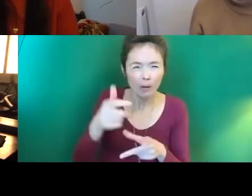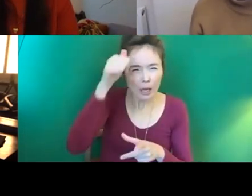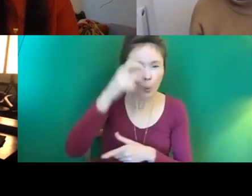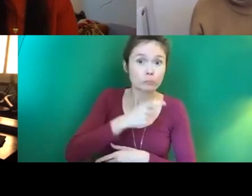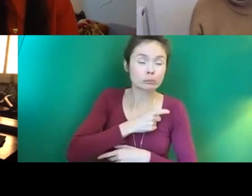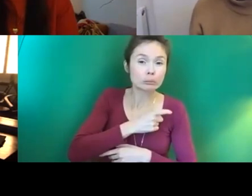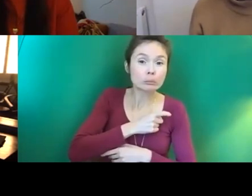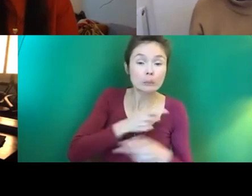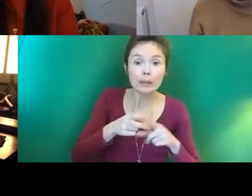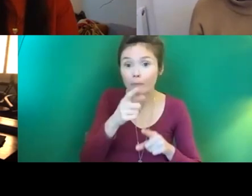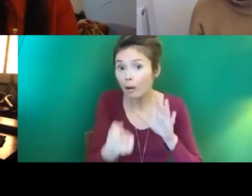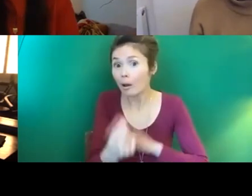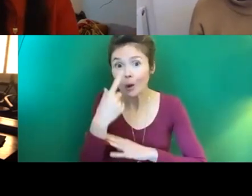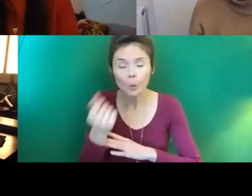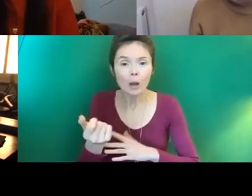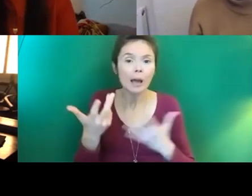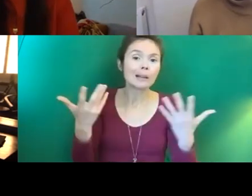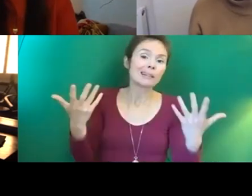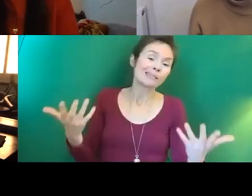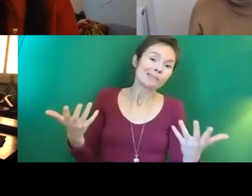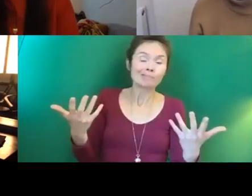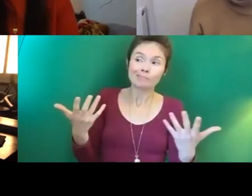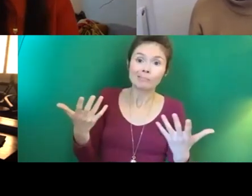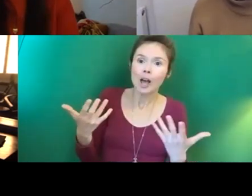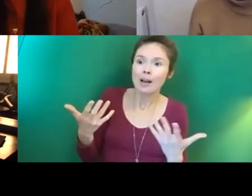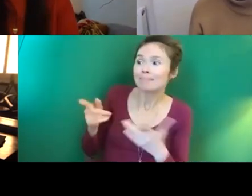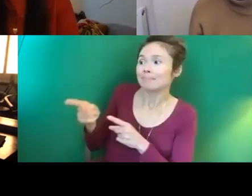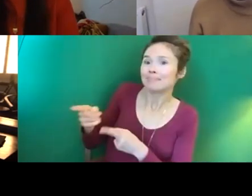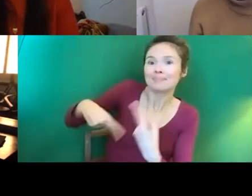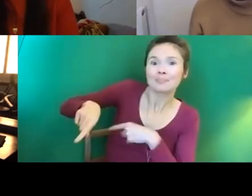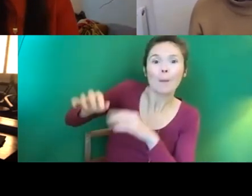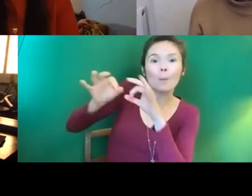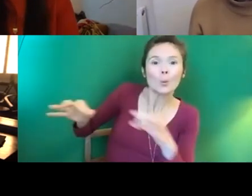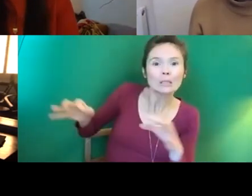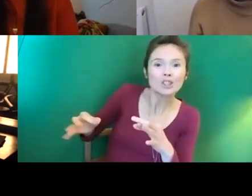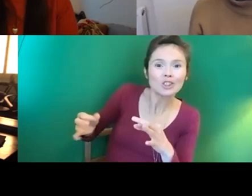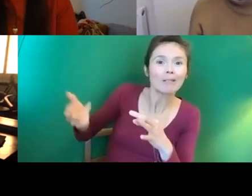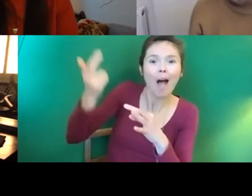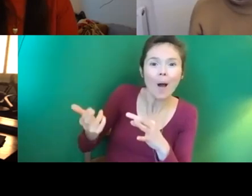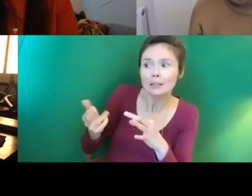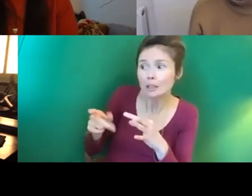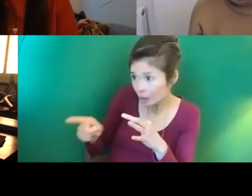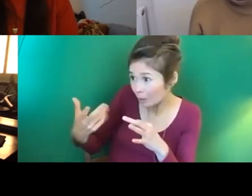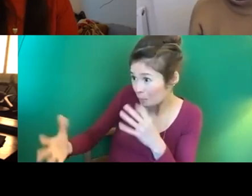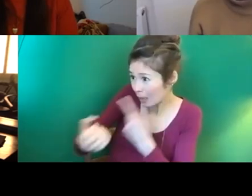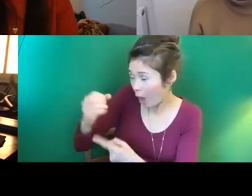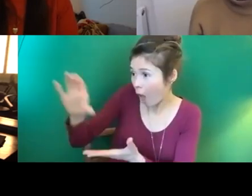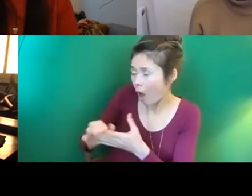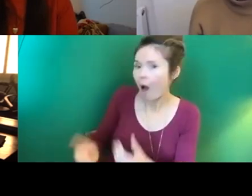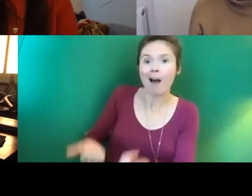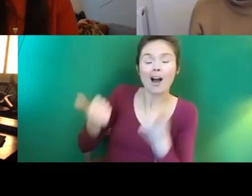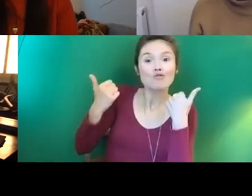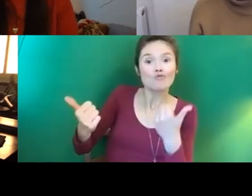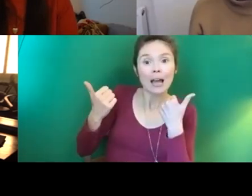therefore, if you can get sort of context from another artist or musician that's been through that process, maybe even if they've just received a bit